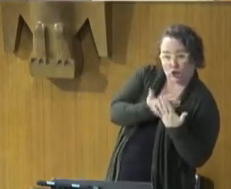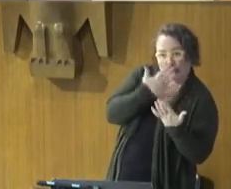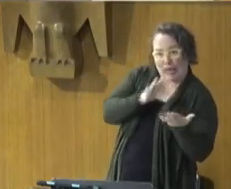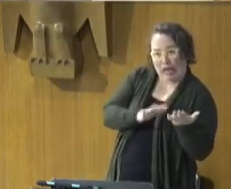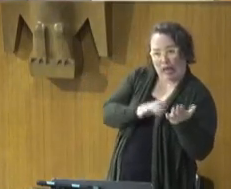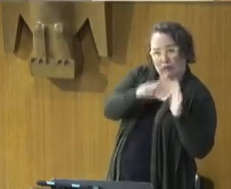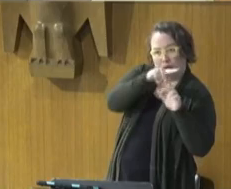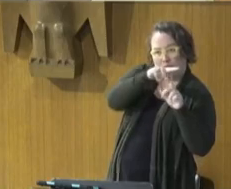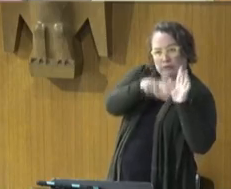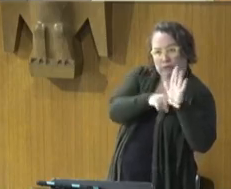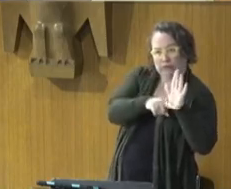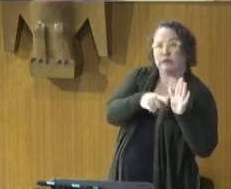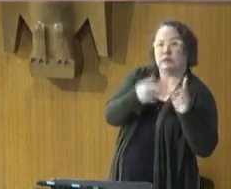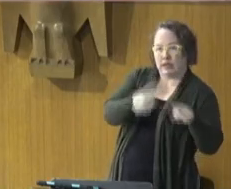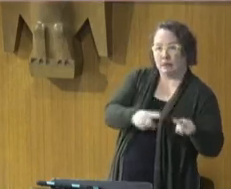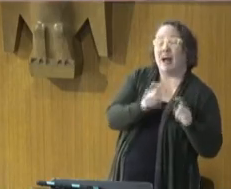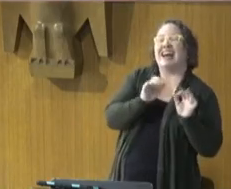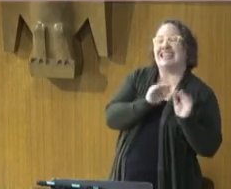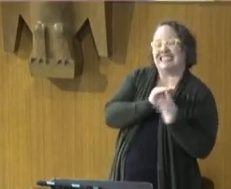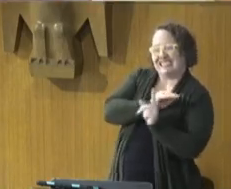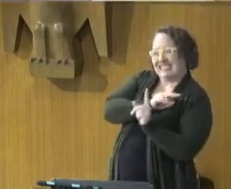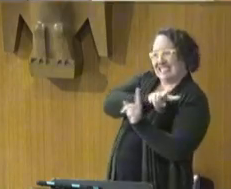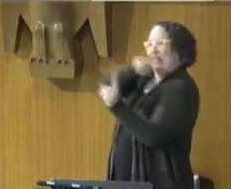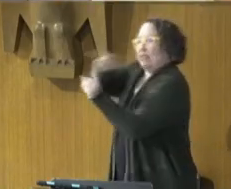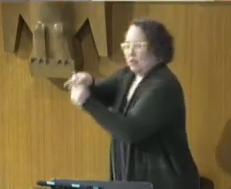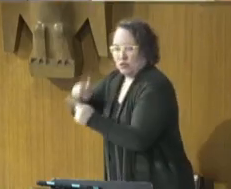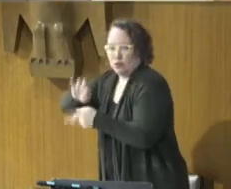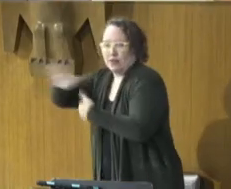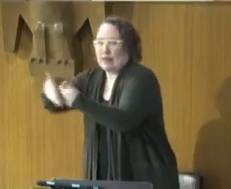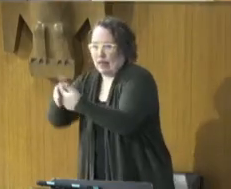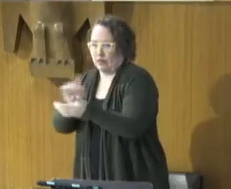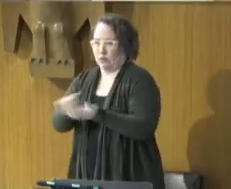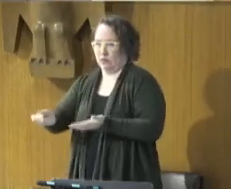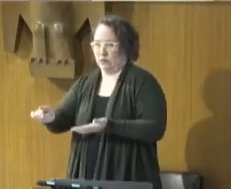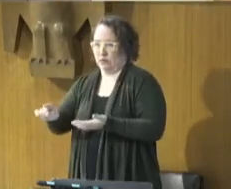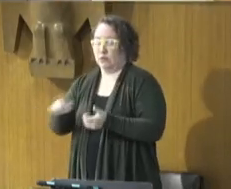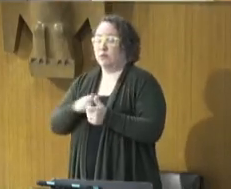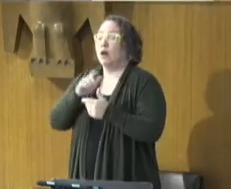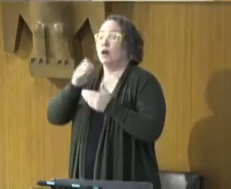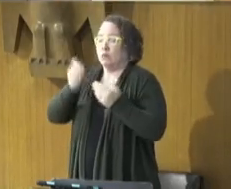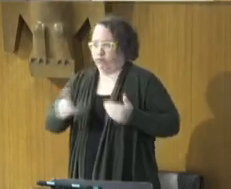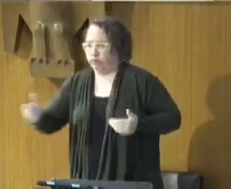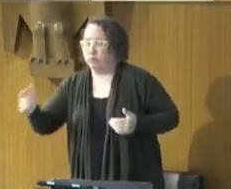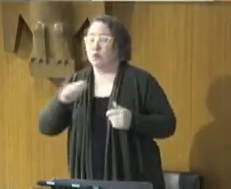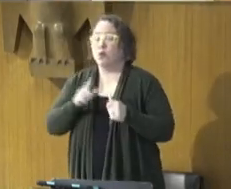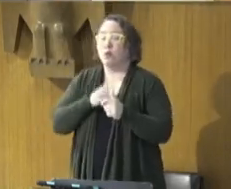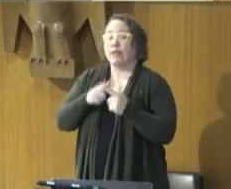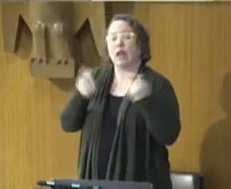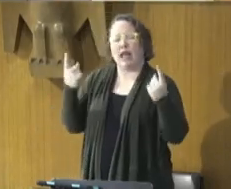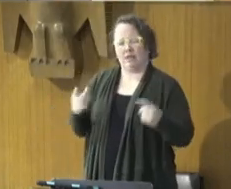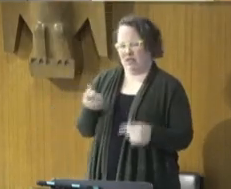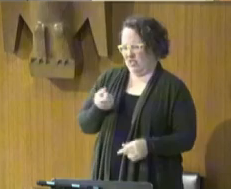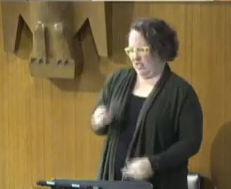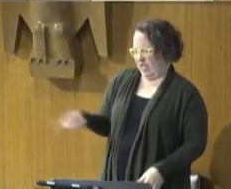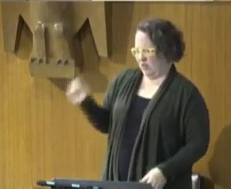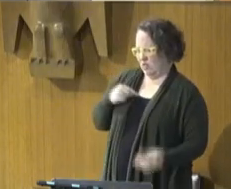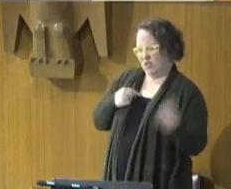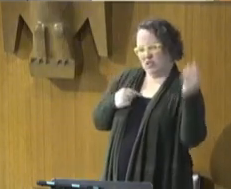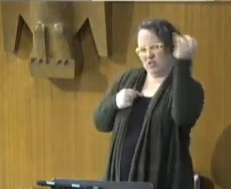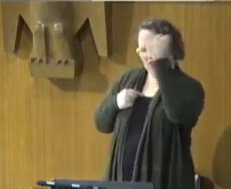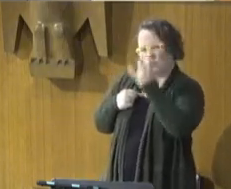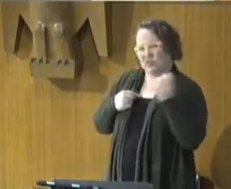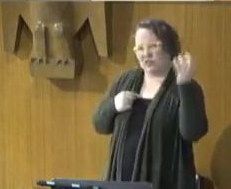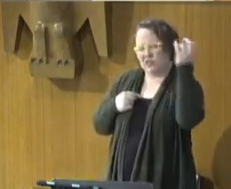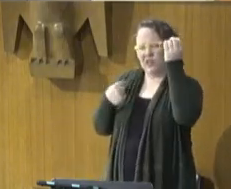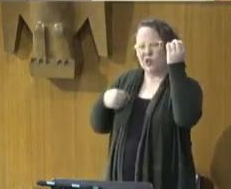didn't go well, and then we'll go into the following Sunday. And this last week during our meeting, I was lamenting the fact that